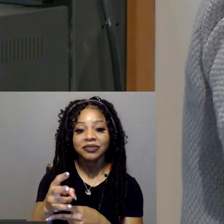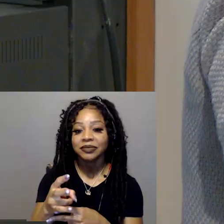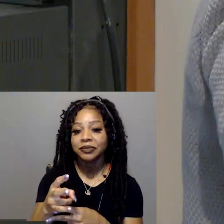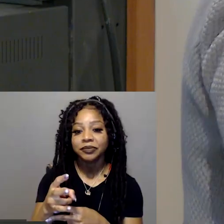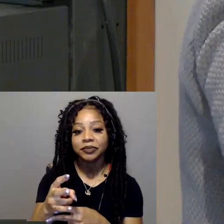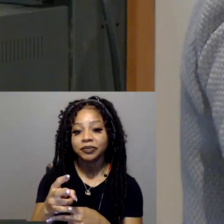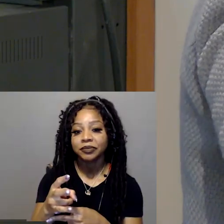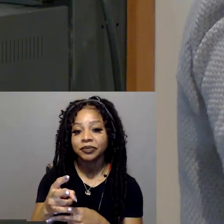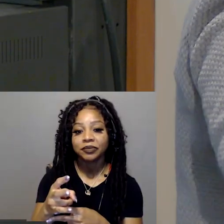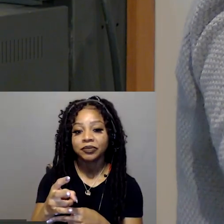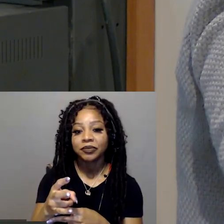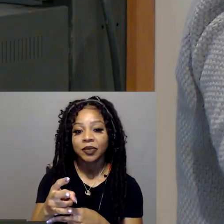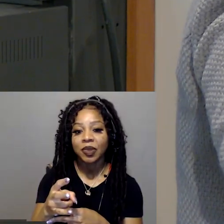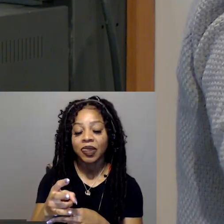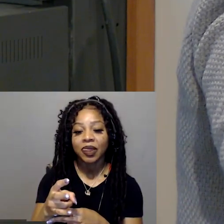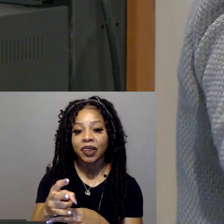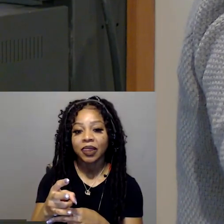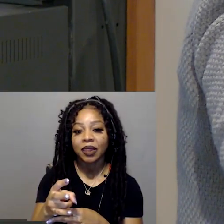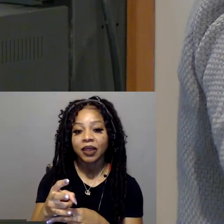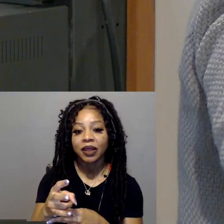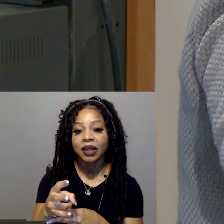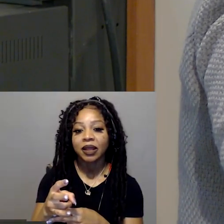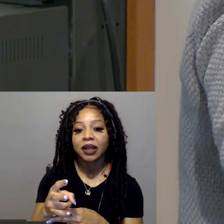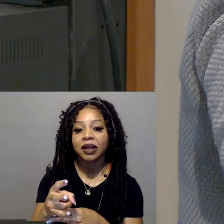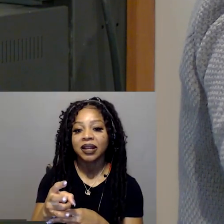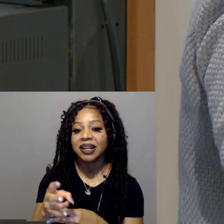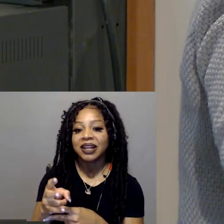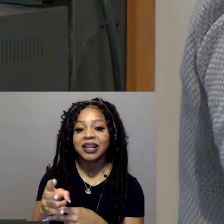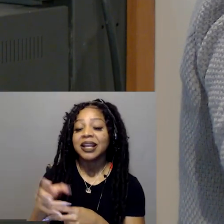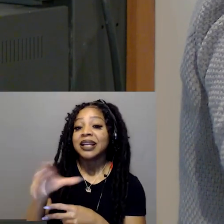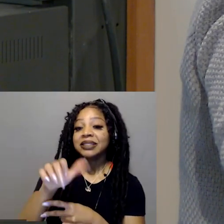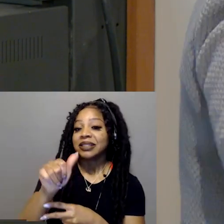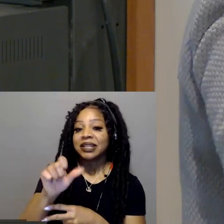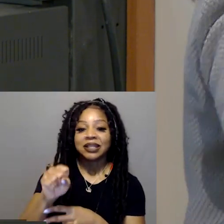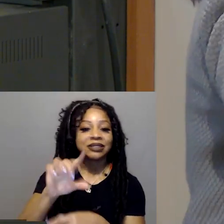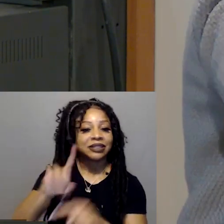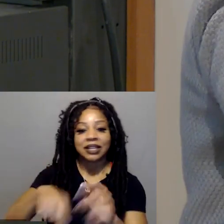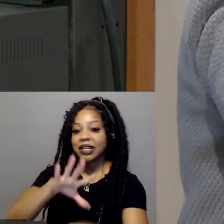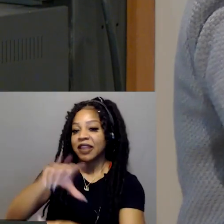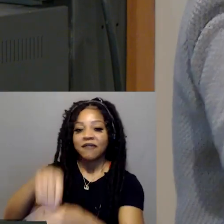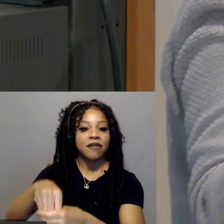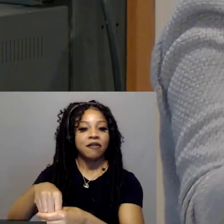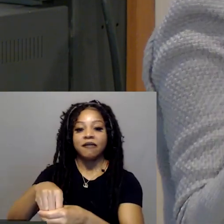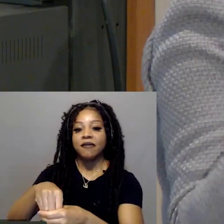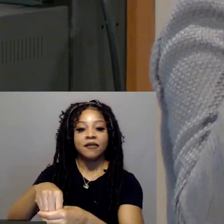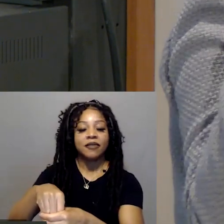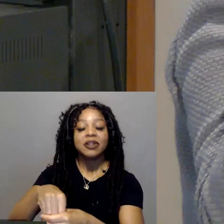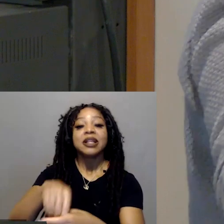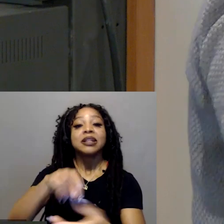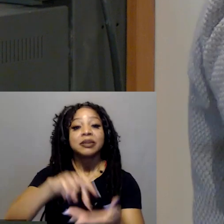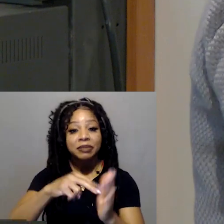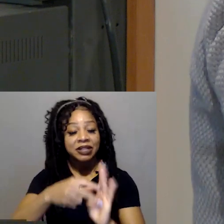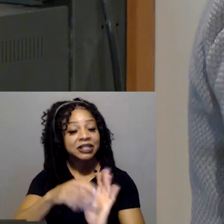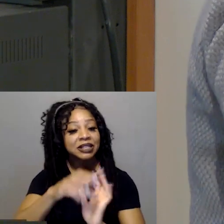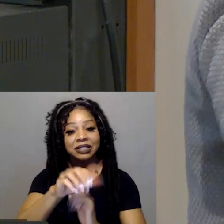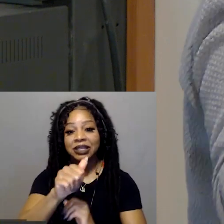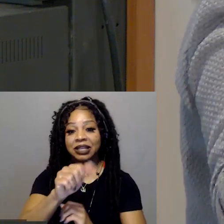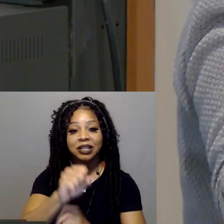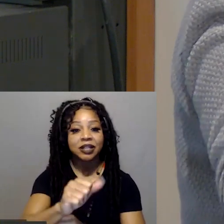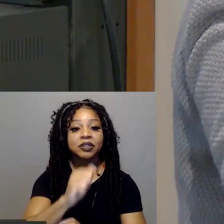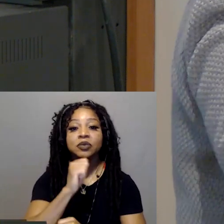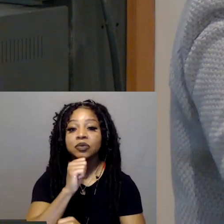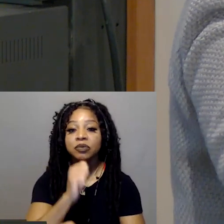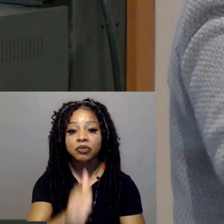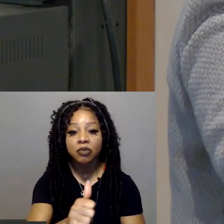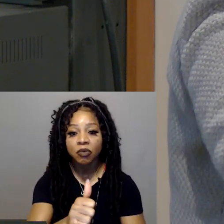cannot be removed and taken to a place of safety by CAS on their own. So CAS will not just